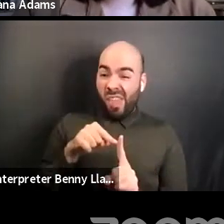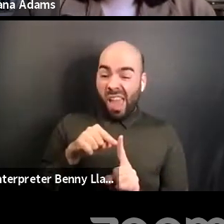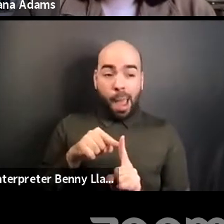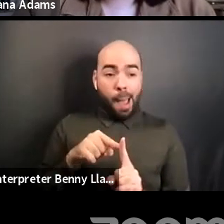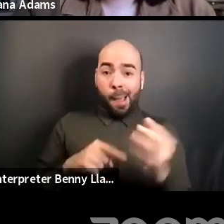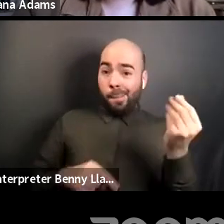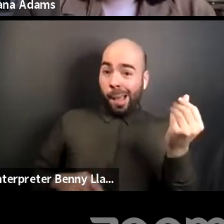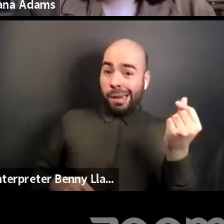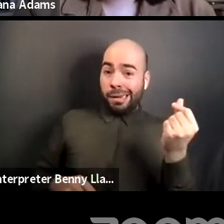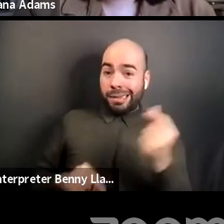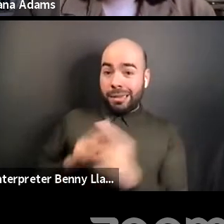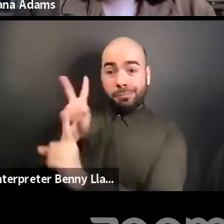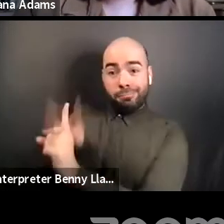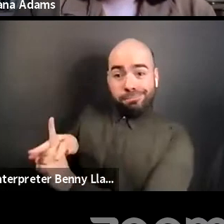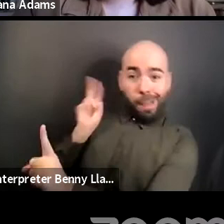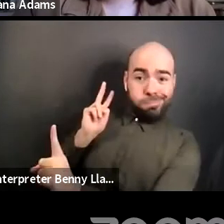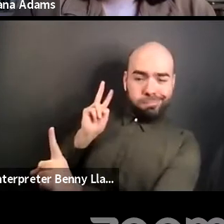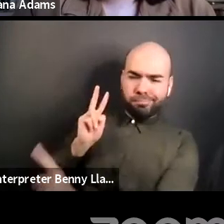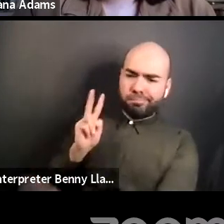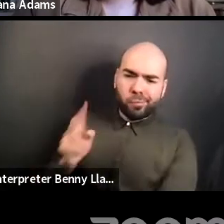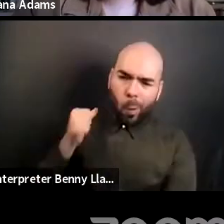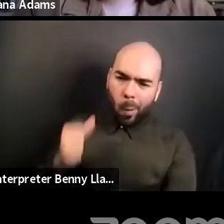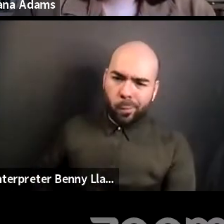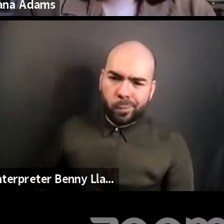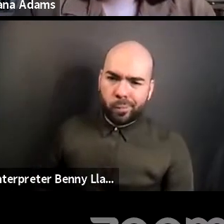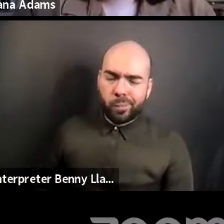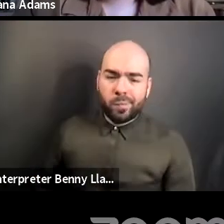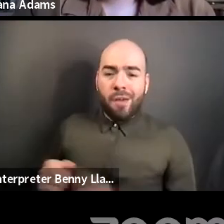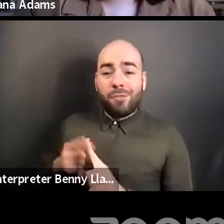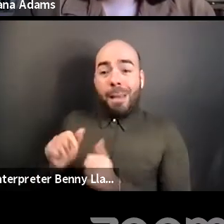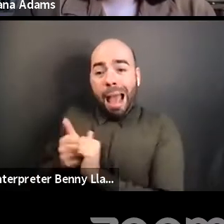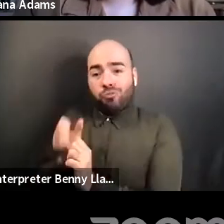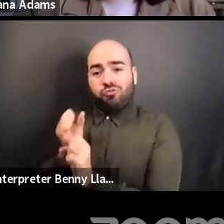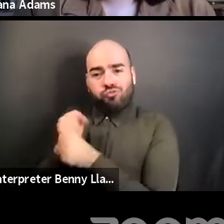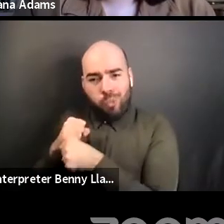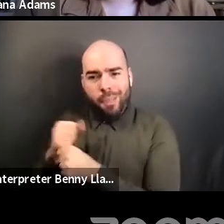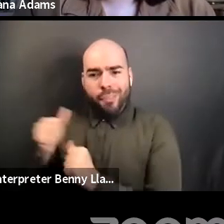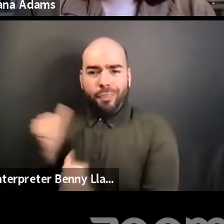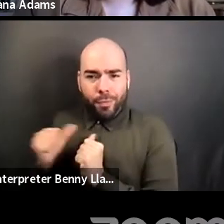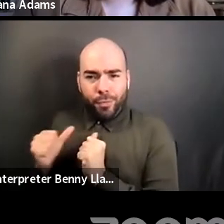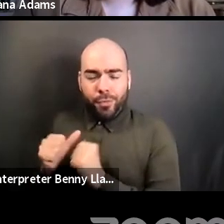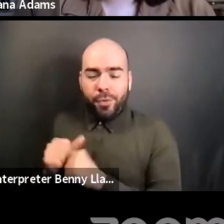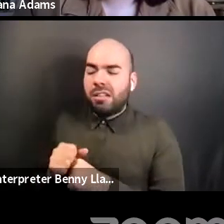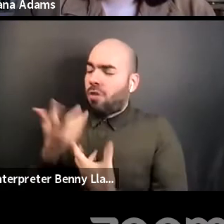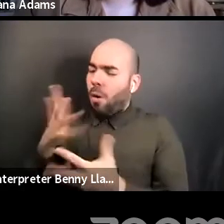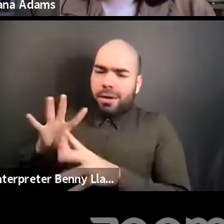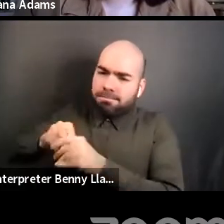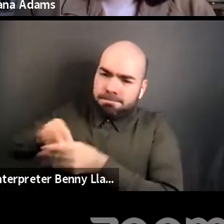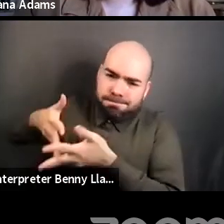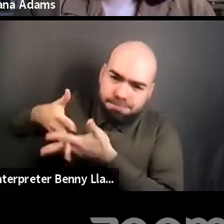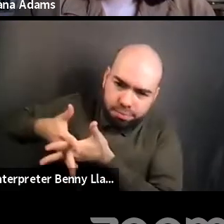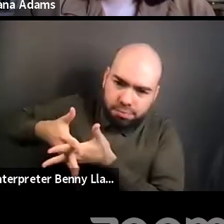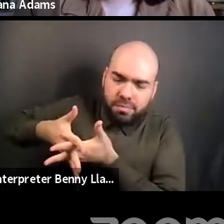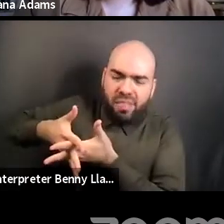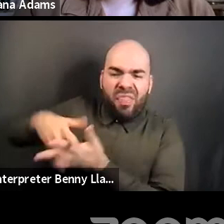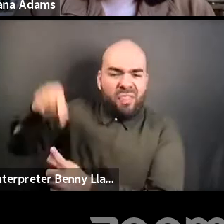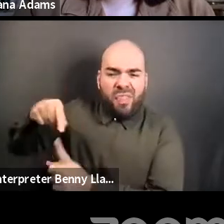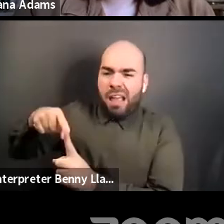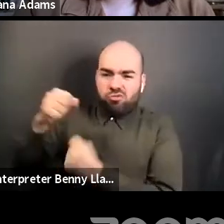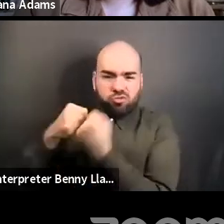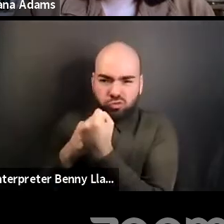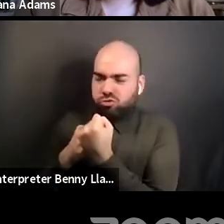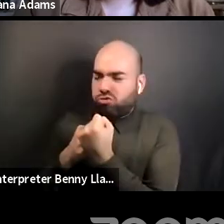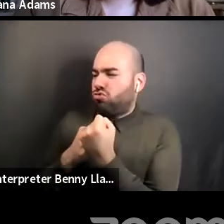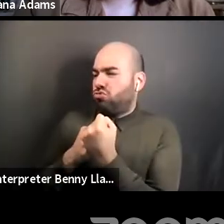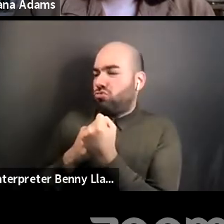the act of theater making. Unfortunately, it's such a part of the structure that is, you know,